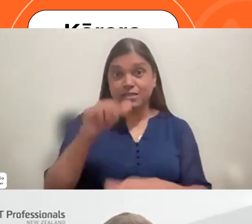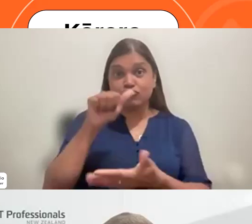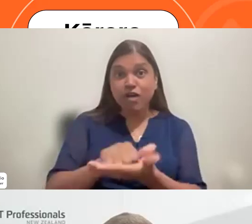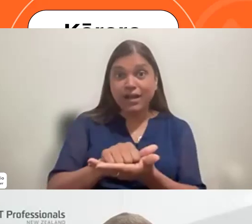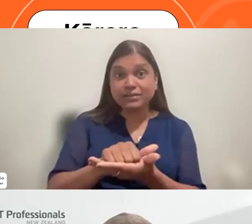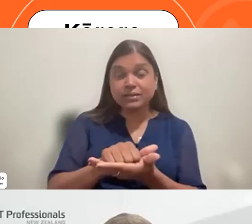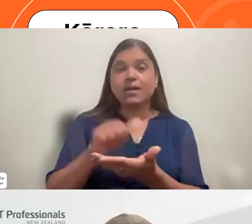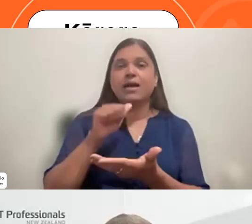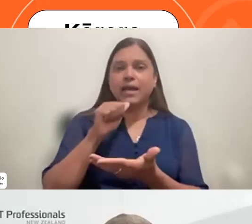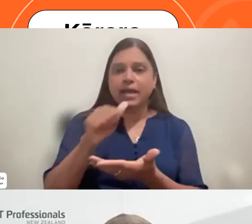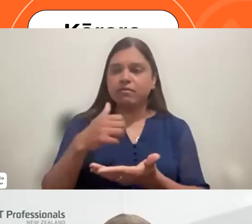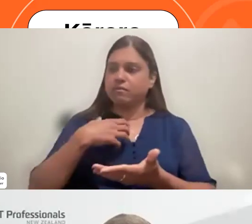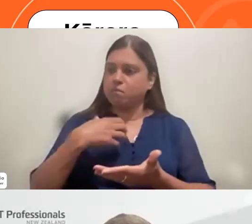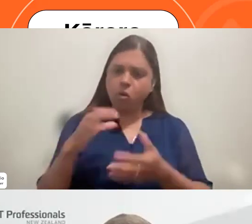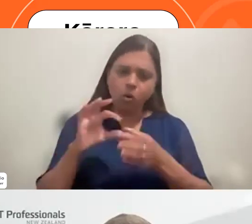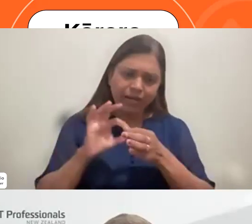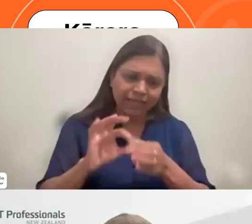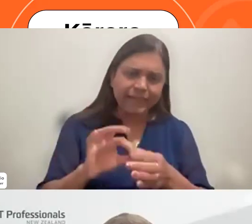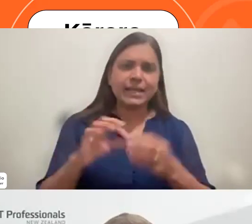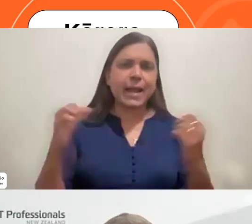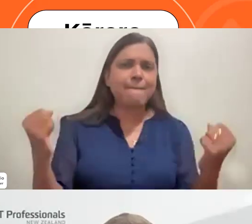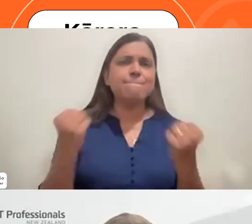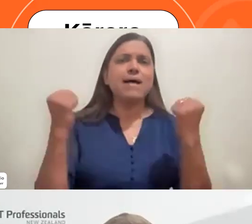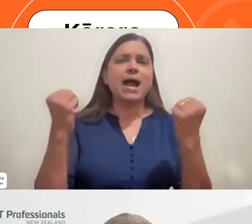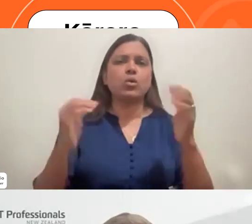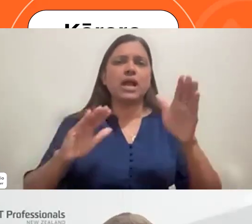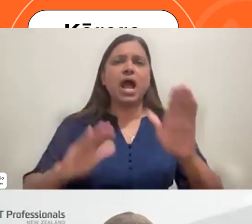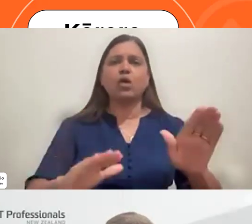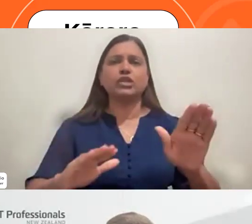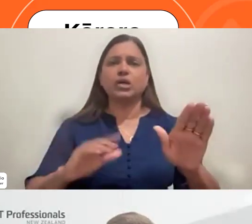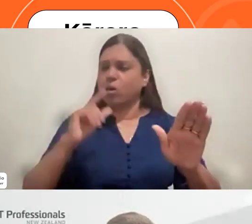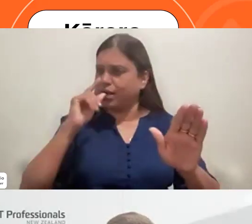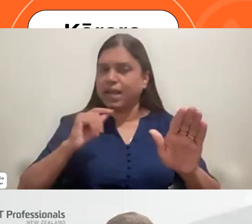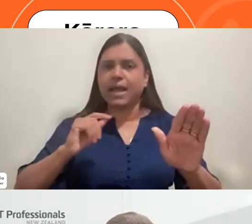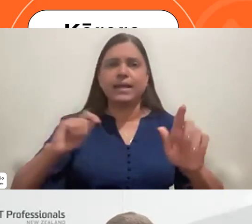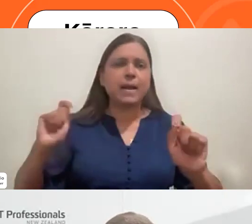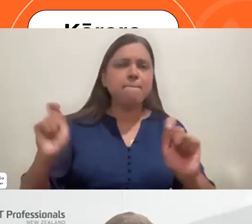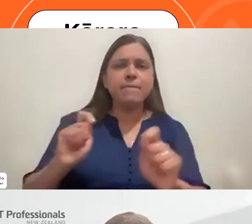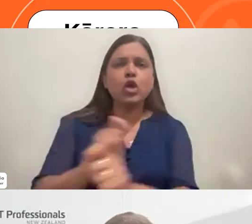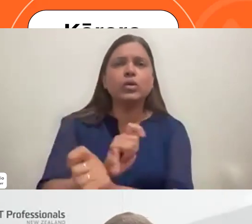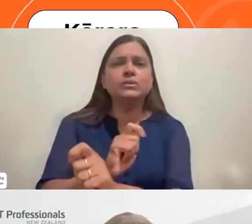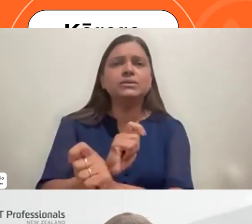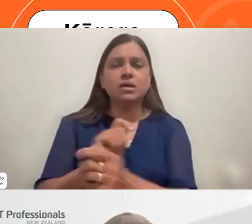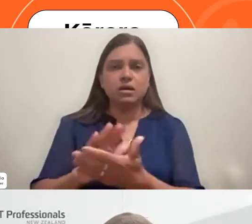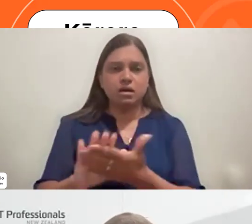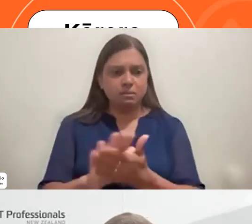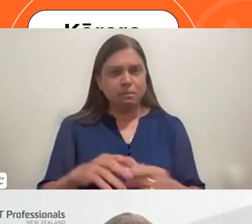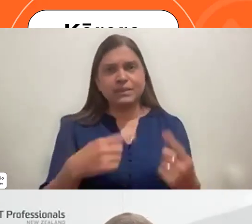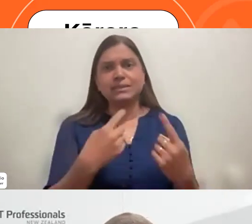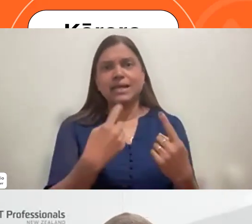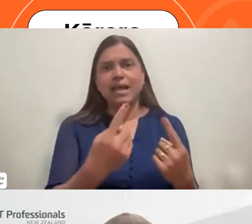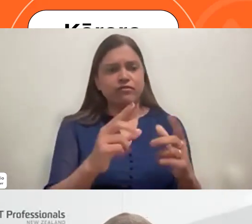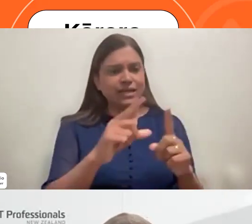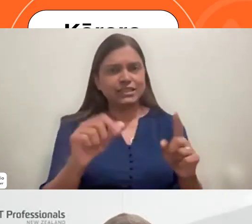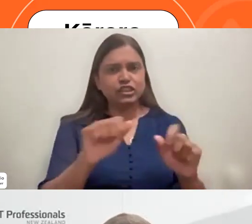build a more connected, empowered Aotearoa, one where every digital system works for every New Zealander,